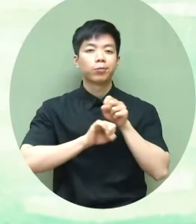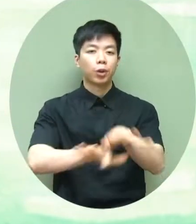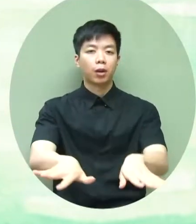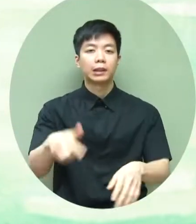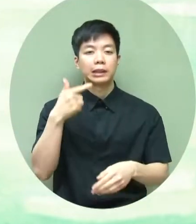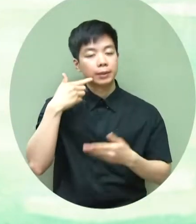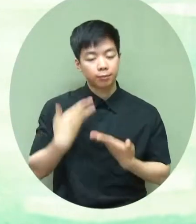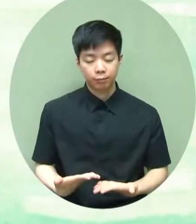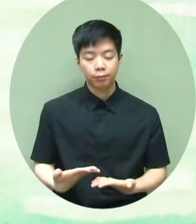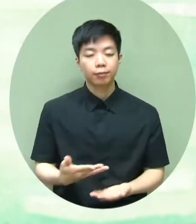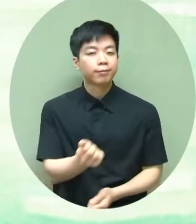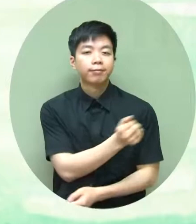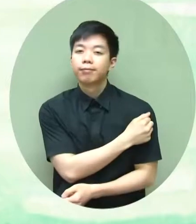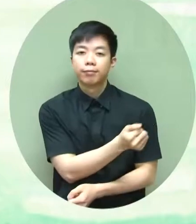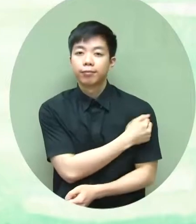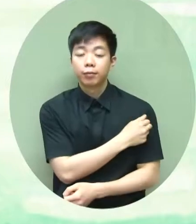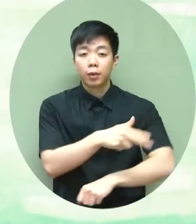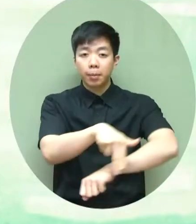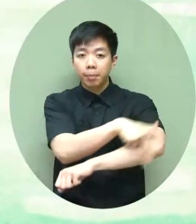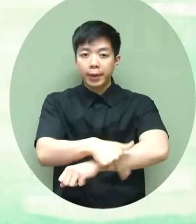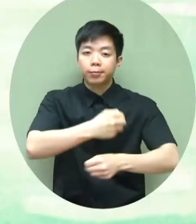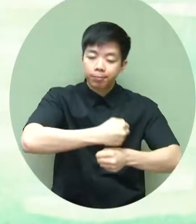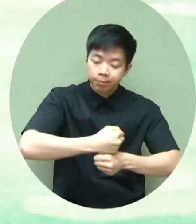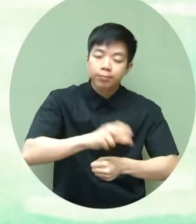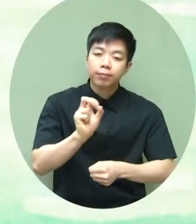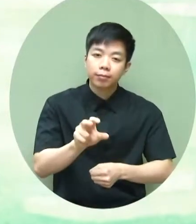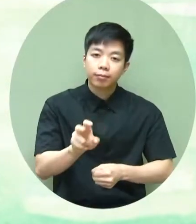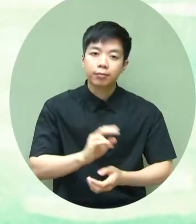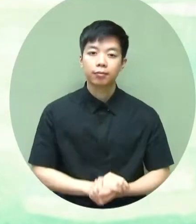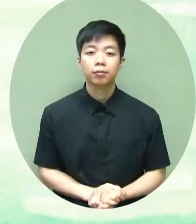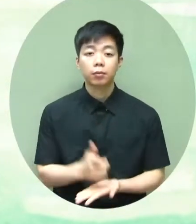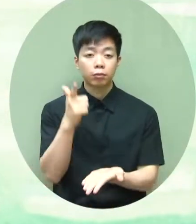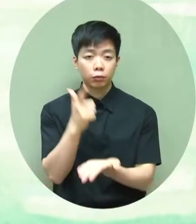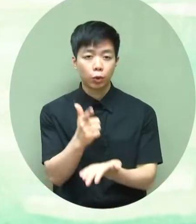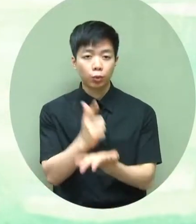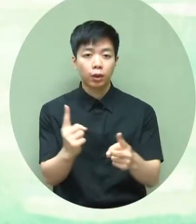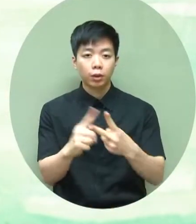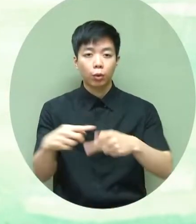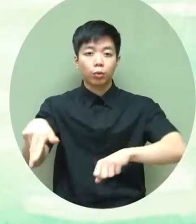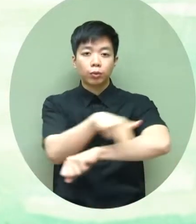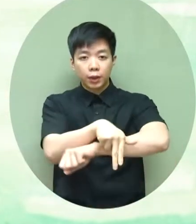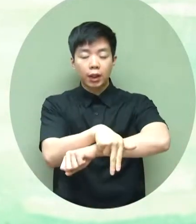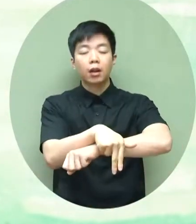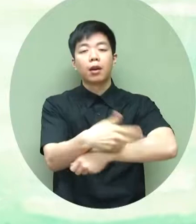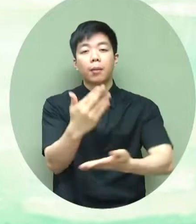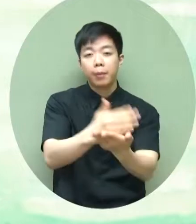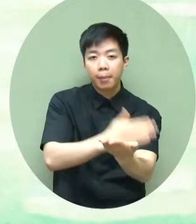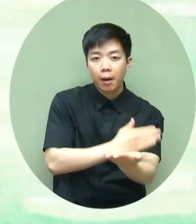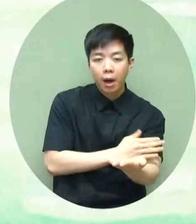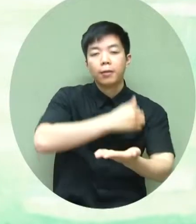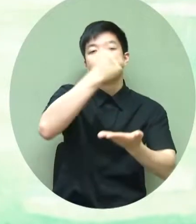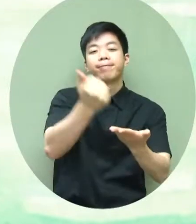we were under very severe epidemic situation, they were able to ensure that